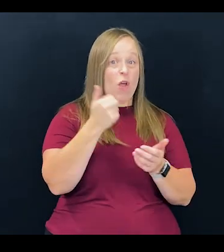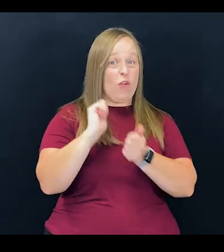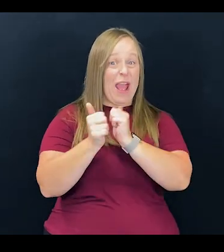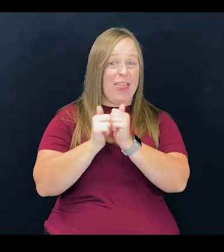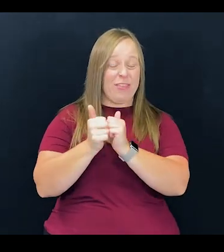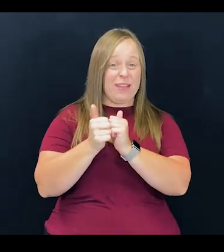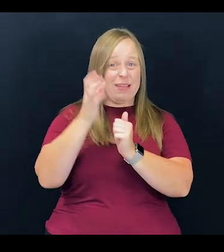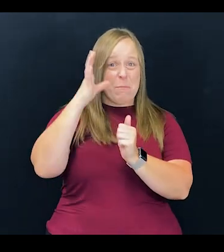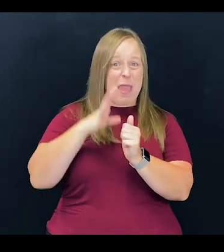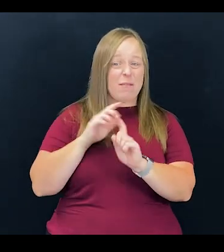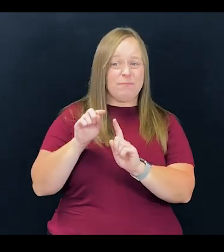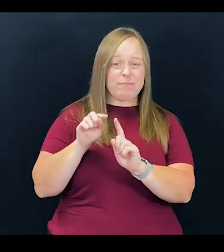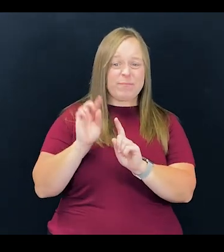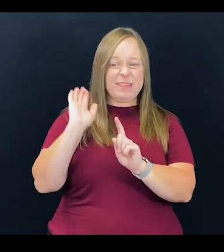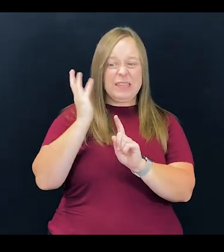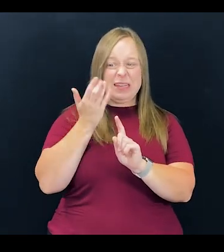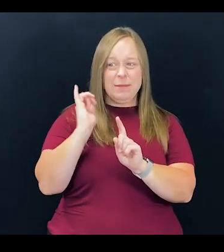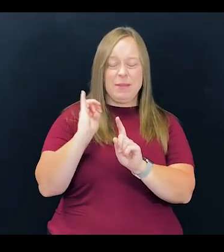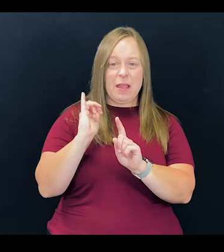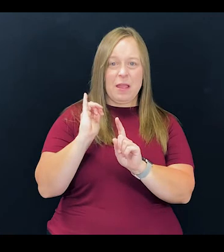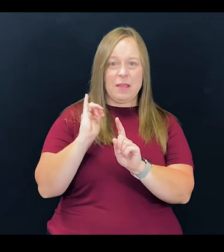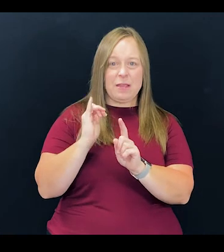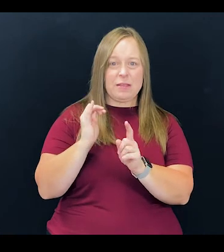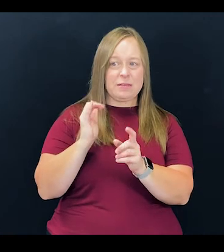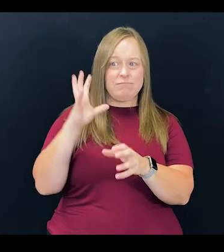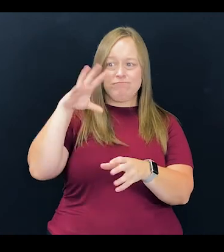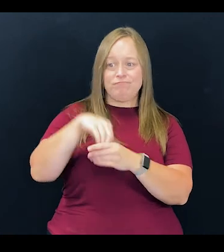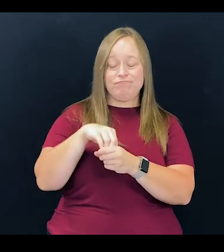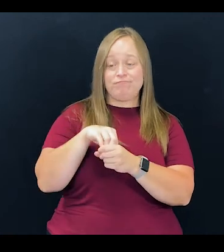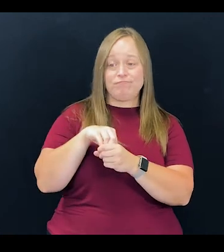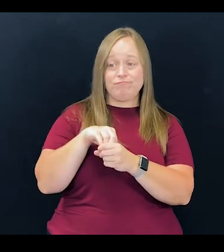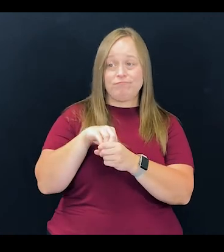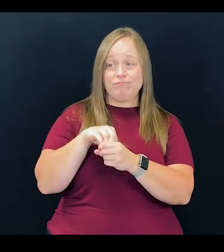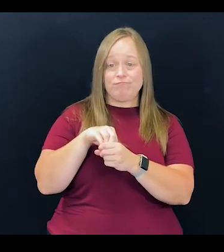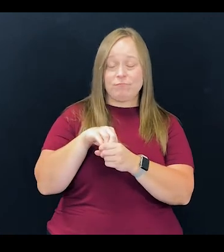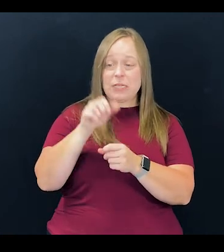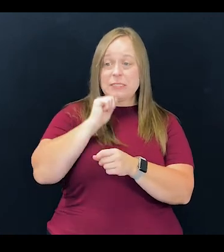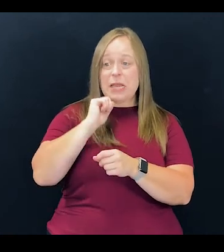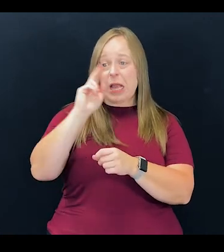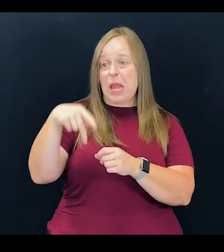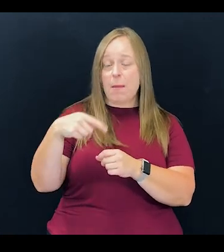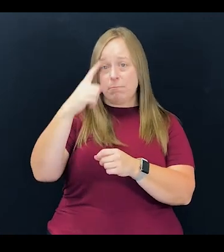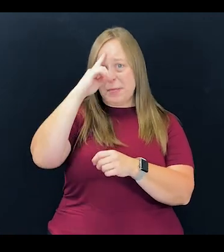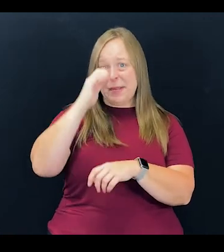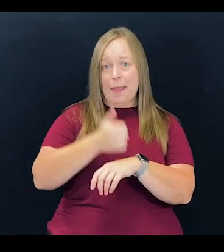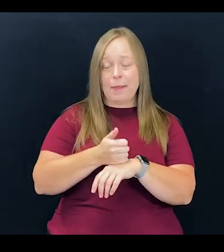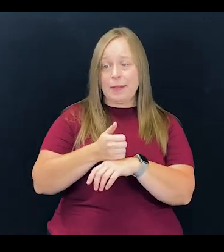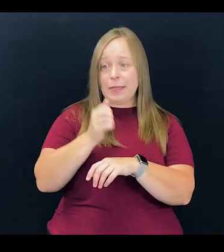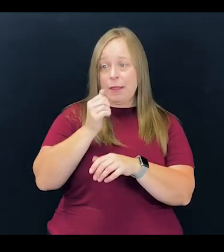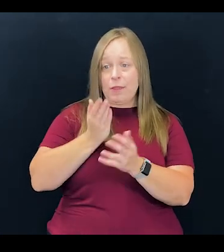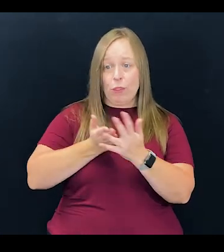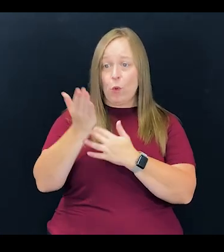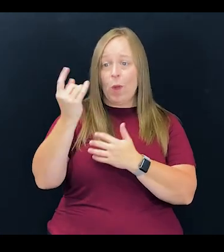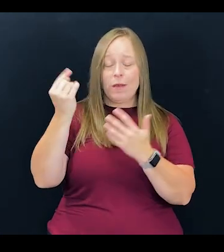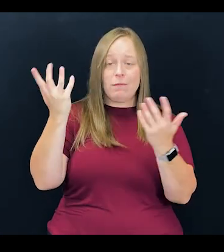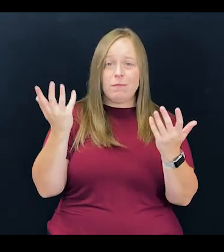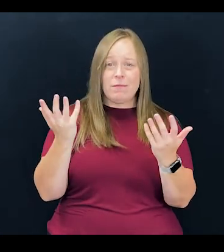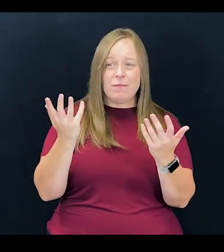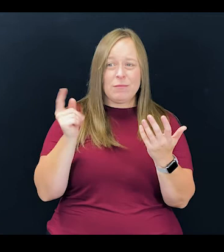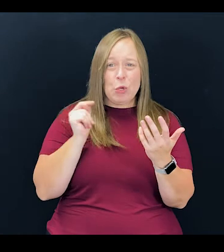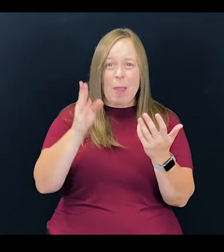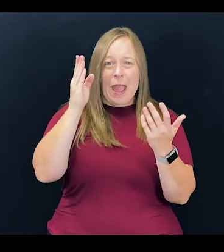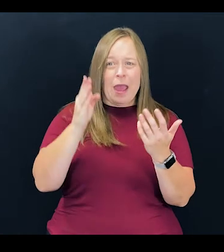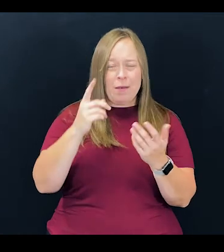fact is that this other athlete seems to just be buying into the suck it up and get through